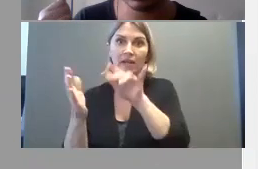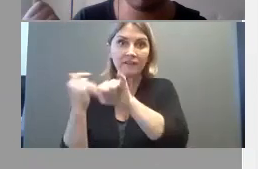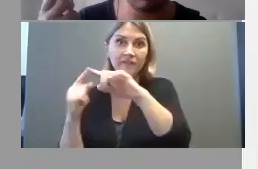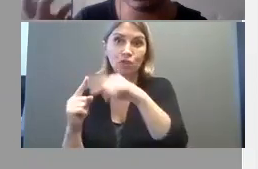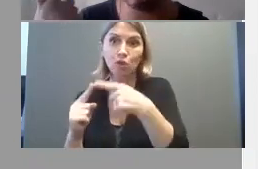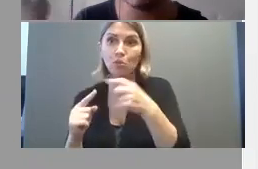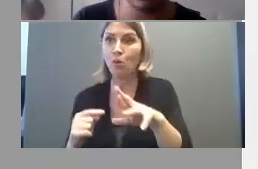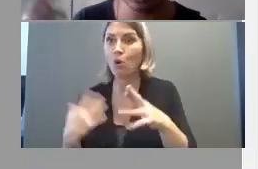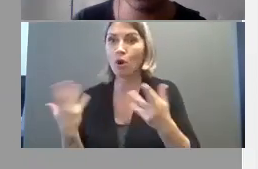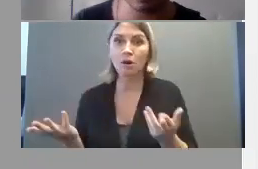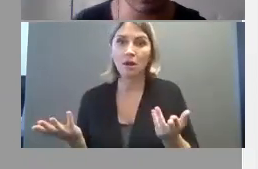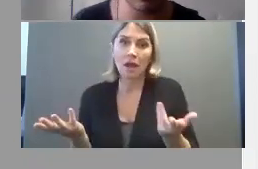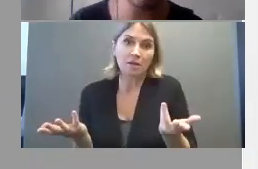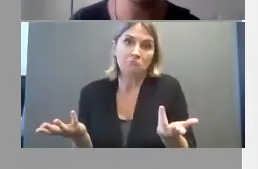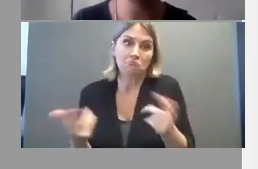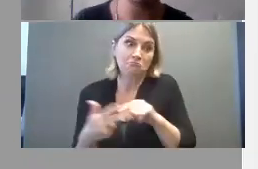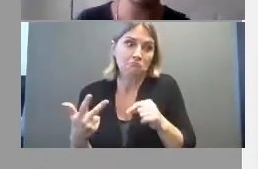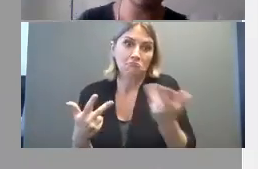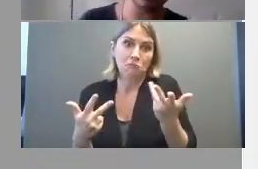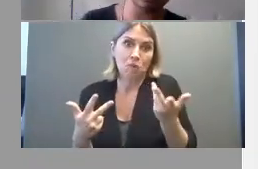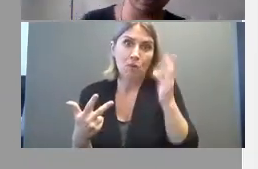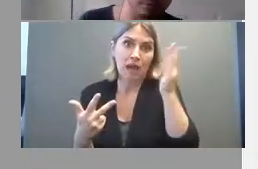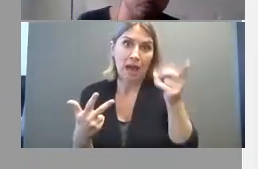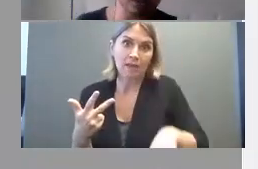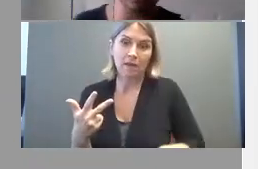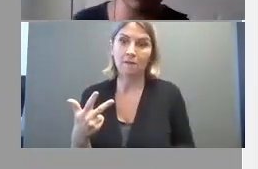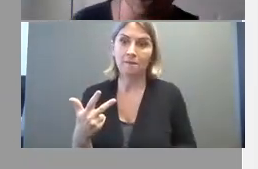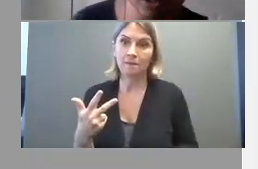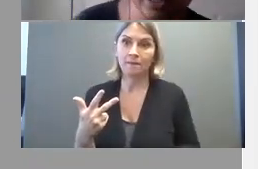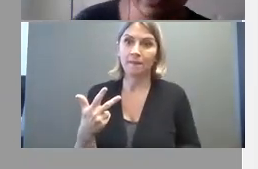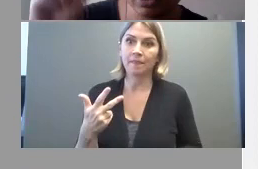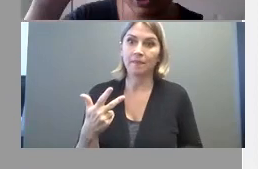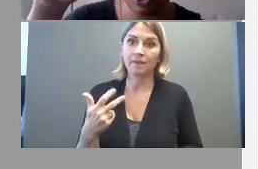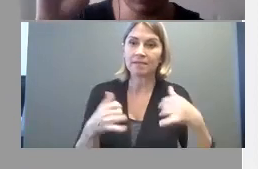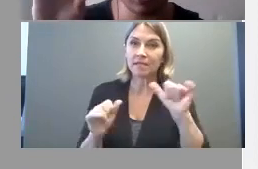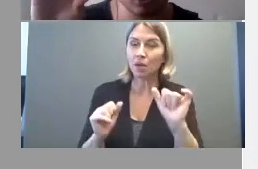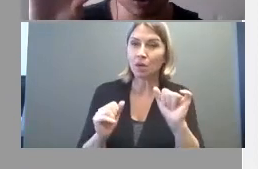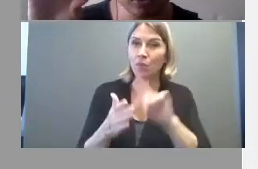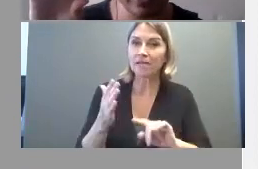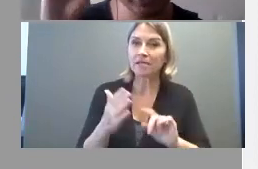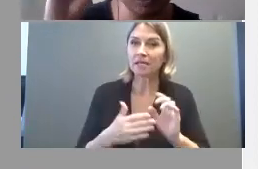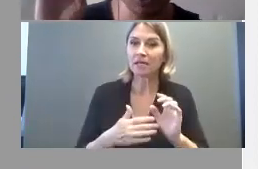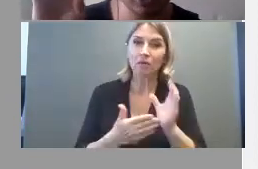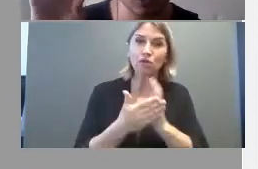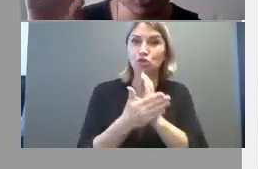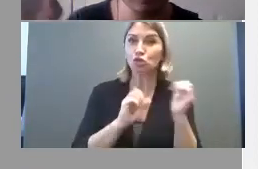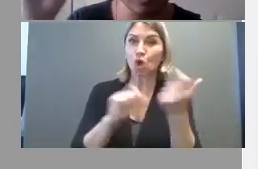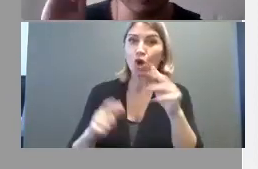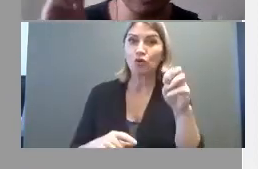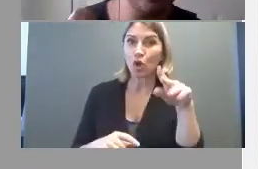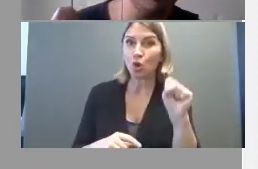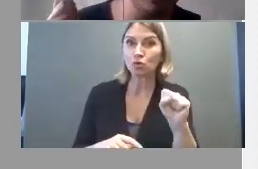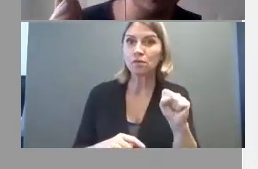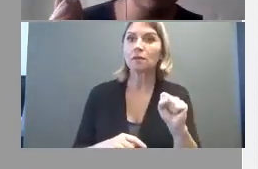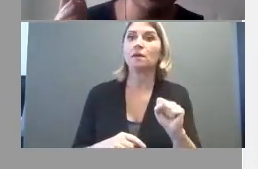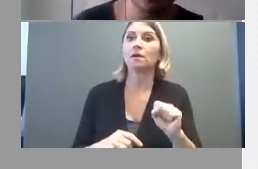just, yeah, those are the only two possibilities. Would it still work and search all the nodes and explore all the nodes, or